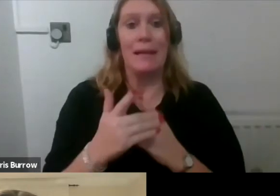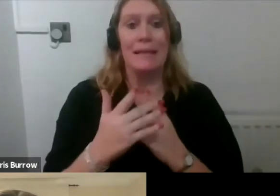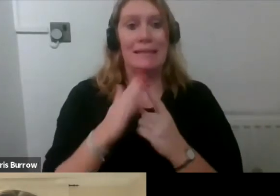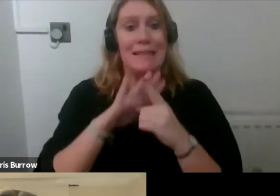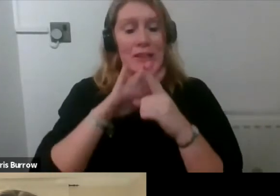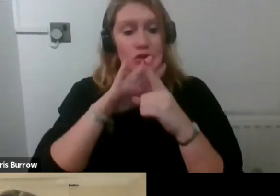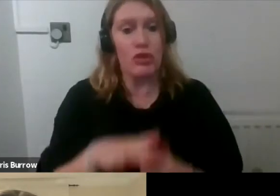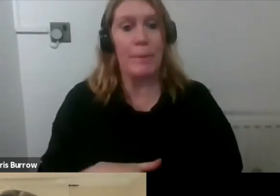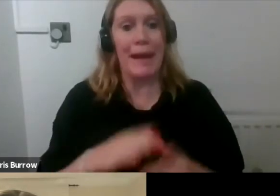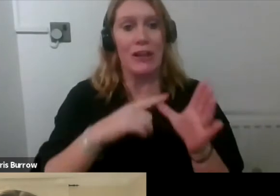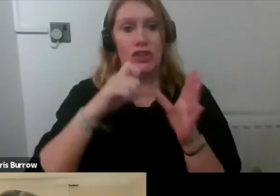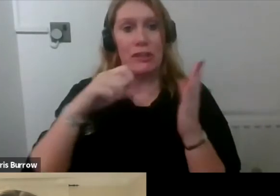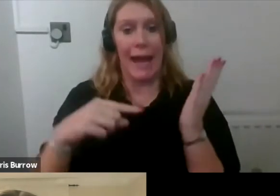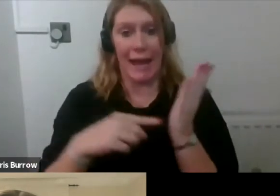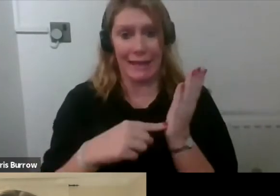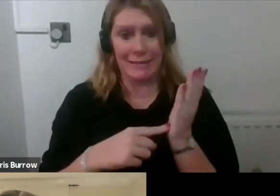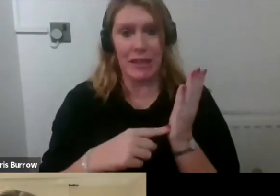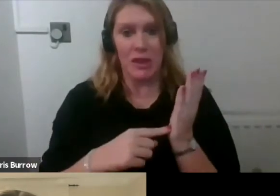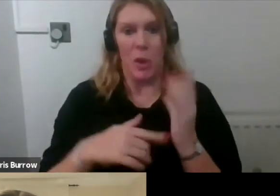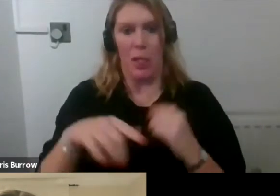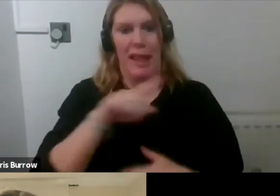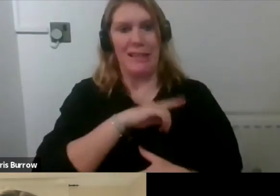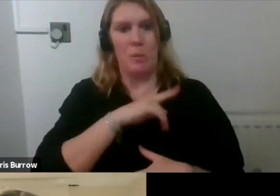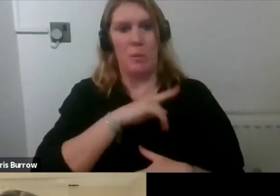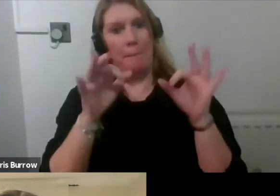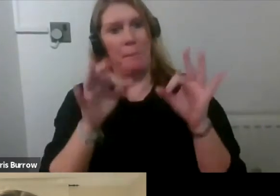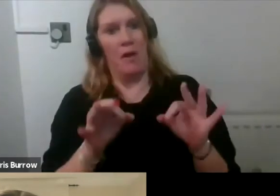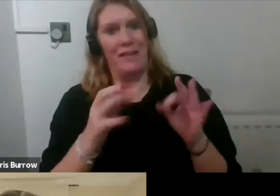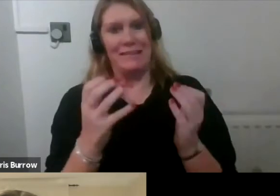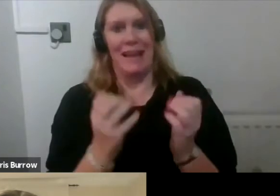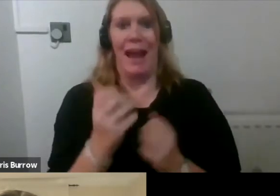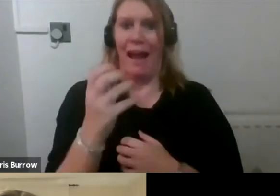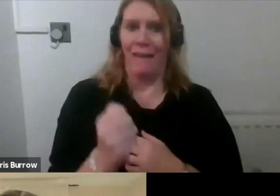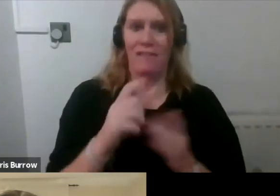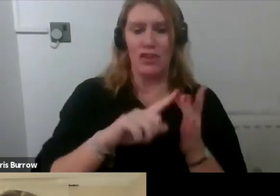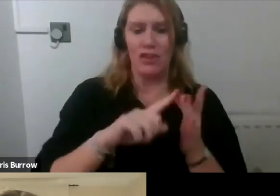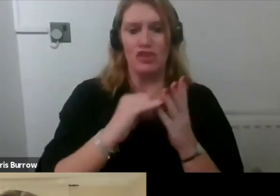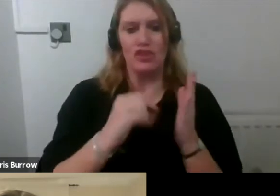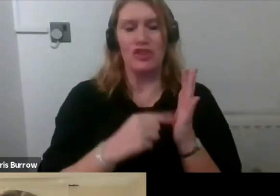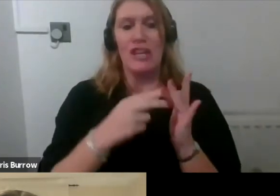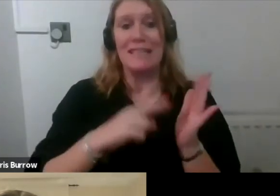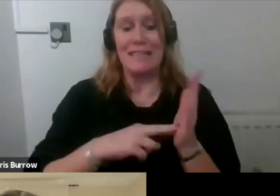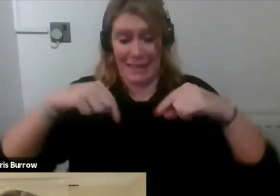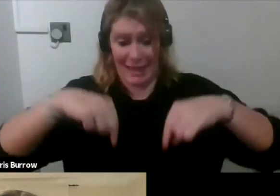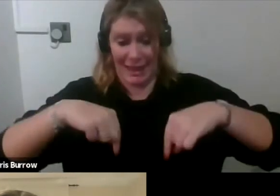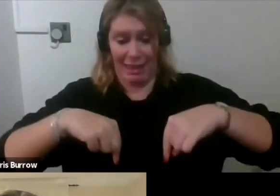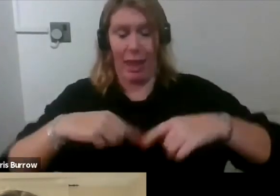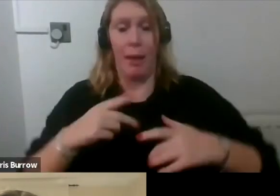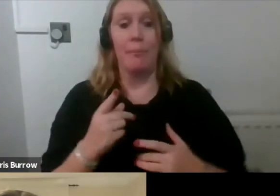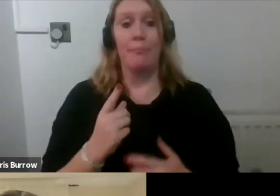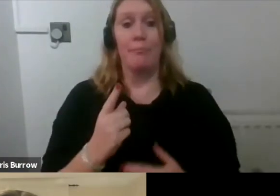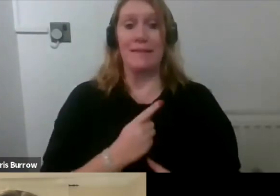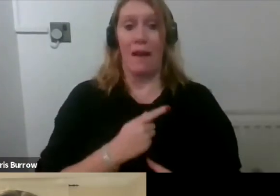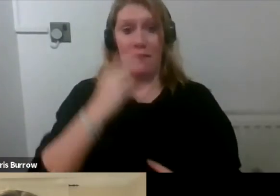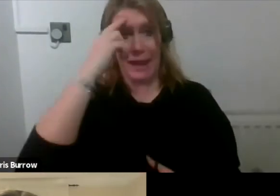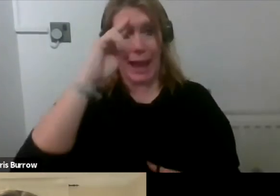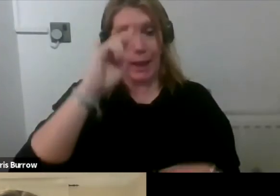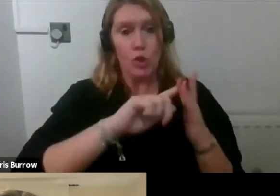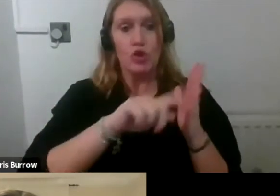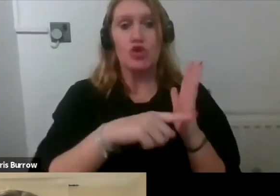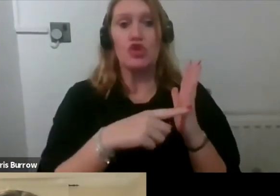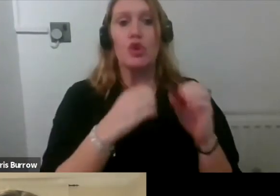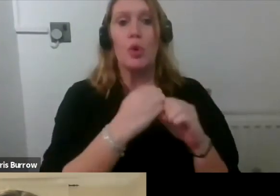Adjustment exhibition. But first, some introductions. I'm Ju Gosling. I'm Artistic Director of